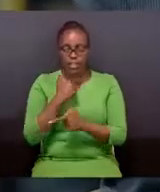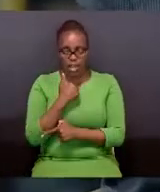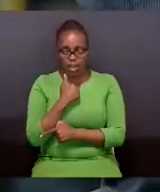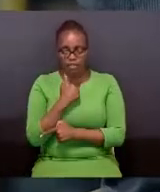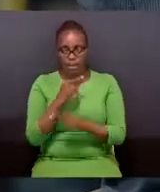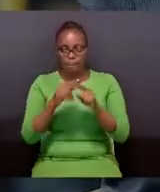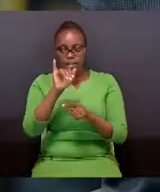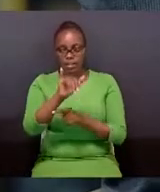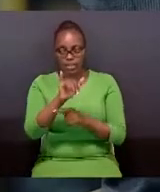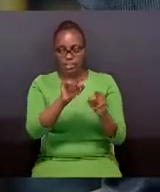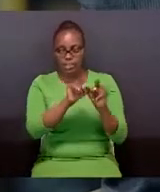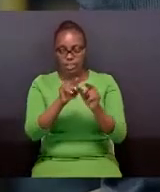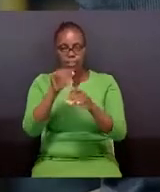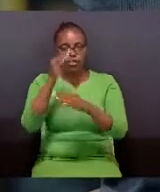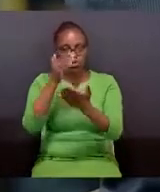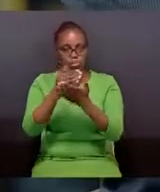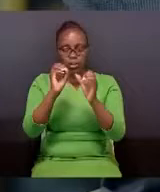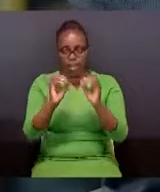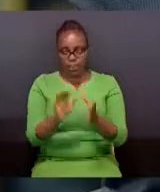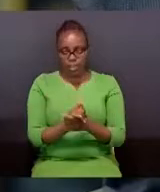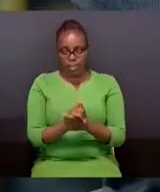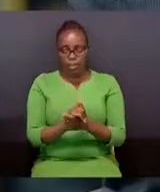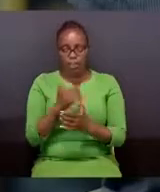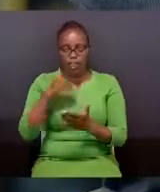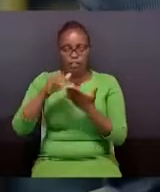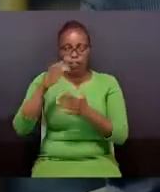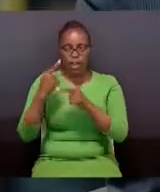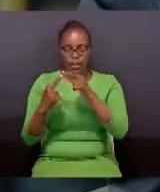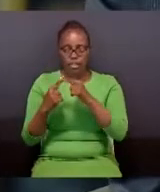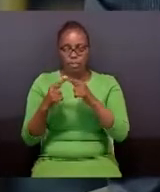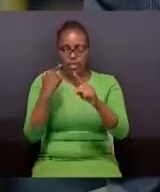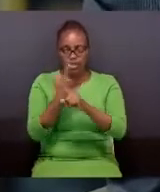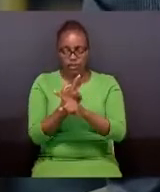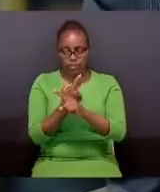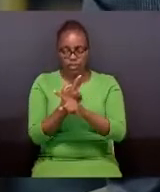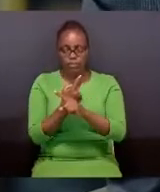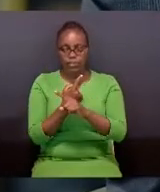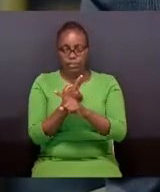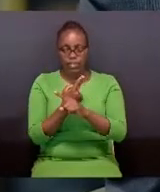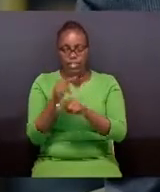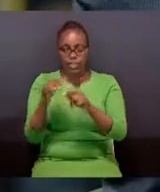that's not necessarily true. I may have more experience in a different dimension,